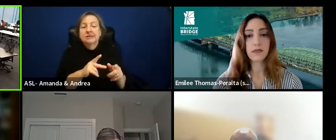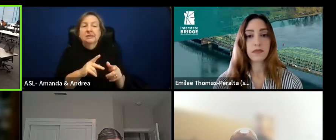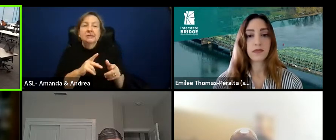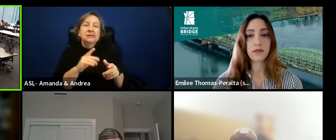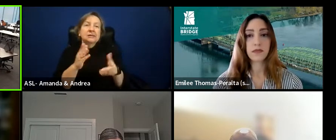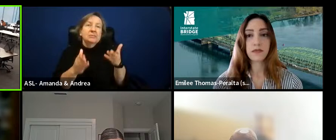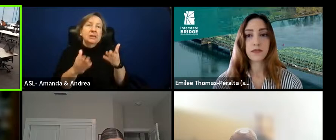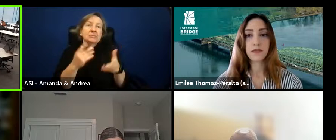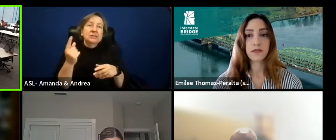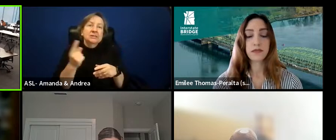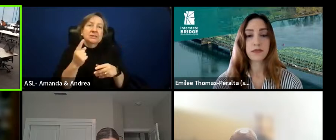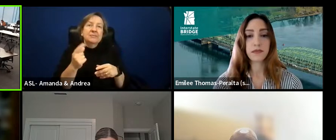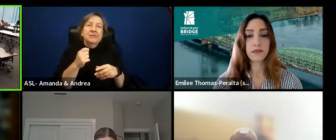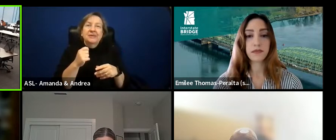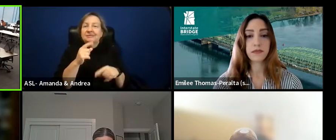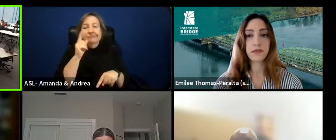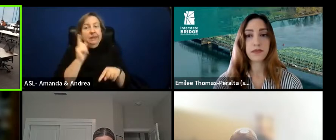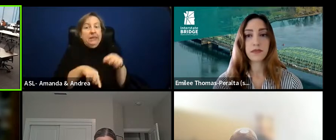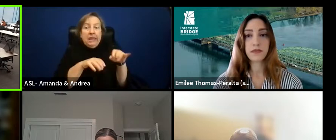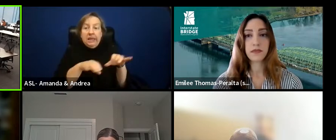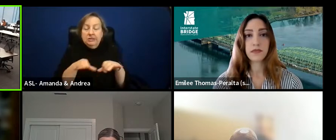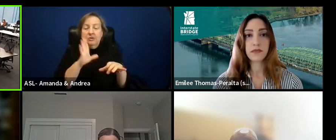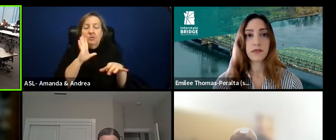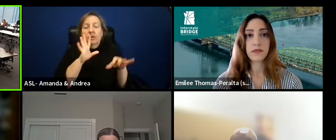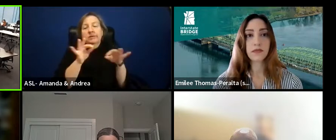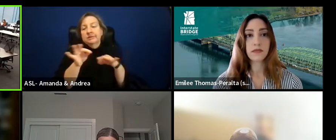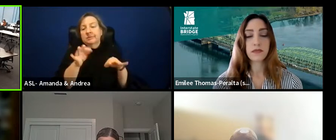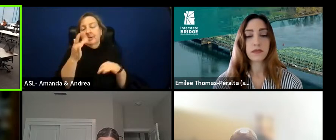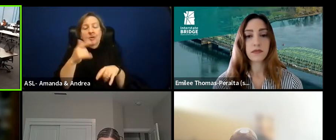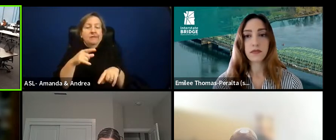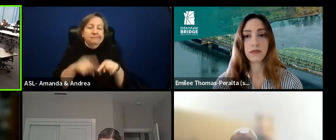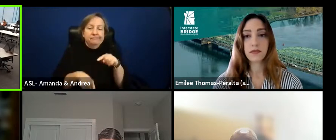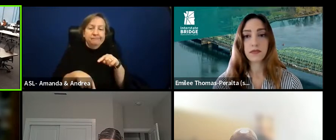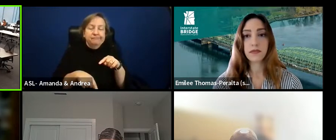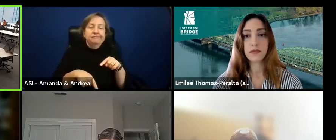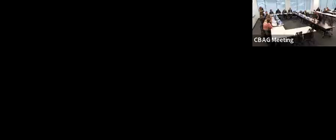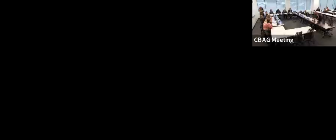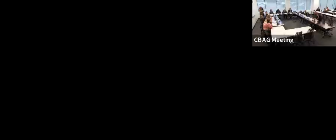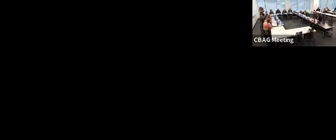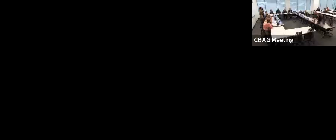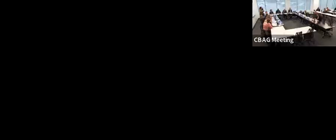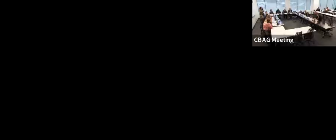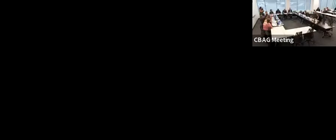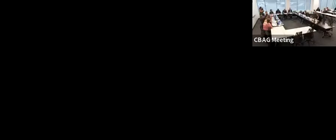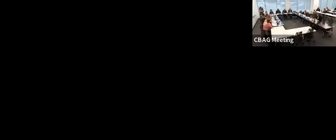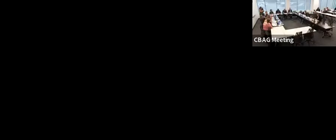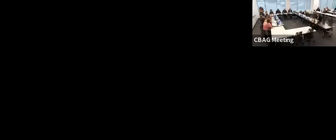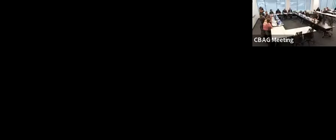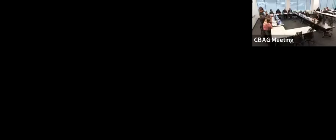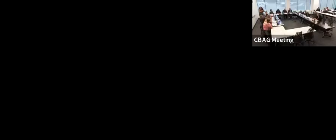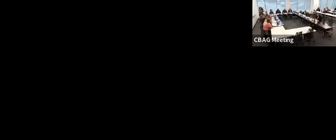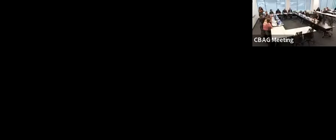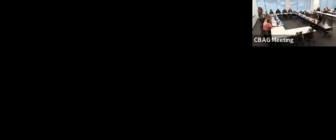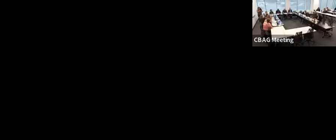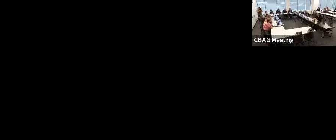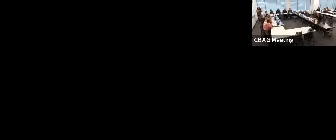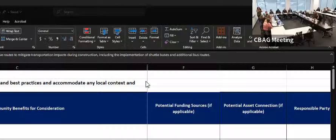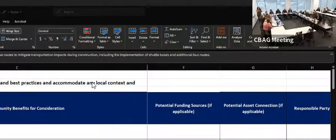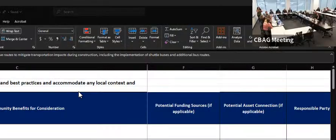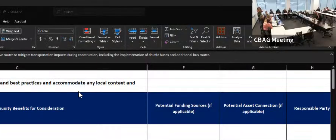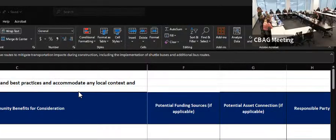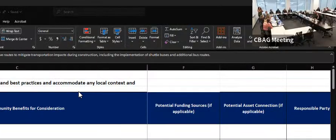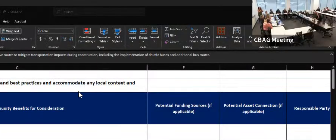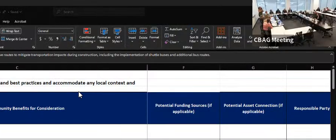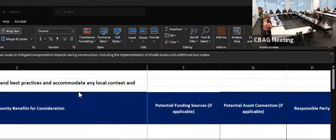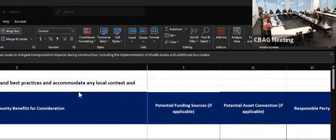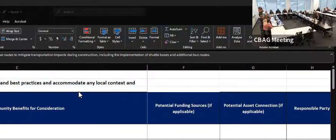that is just not feasible, we will share why that wasn't feasible and from our conversations with the technical experts. Yeah,